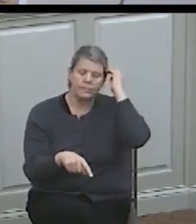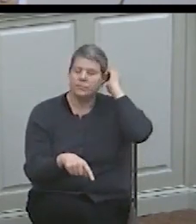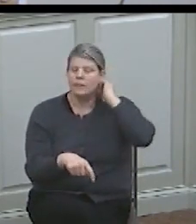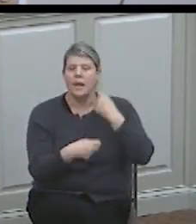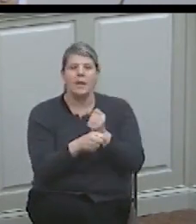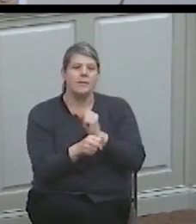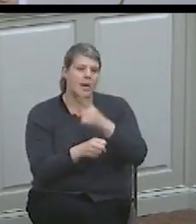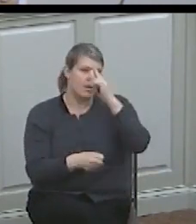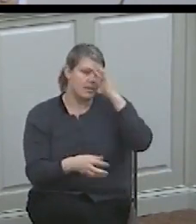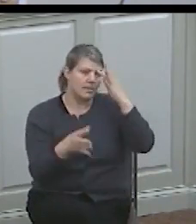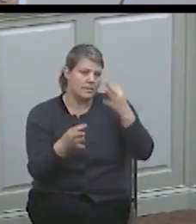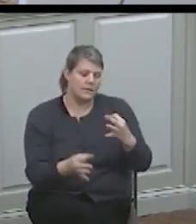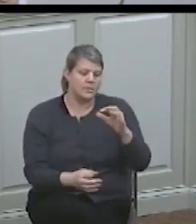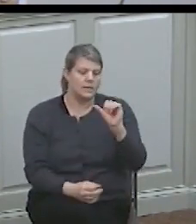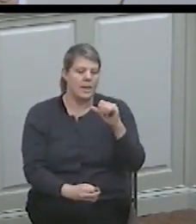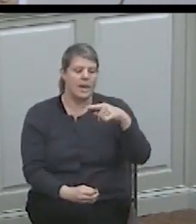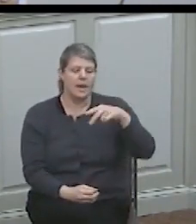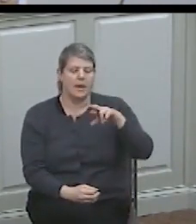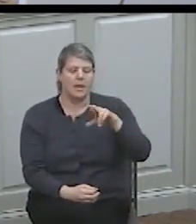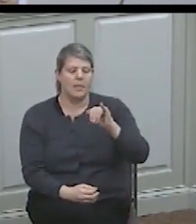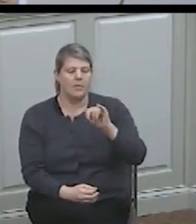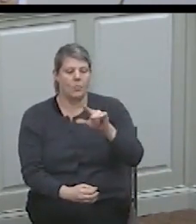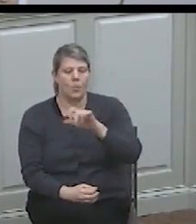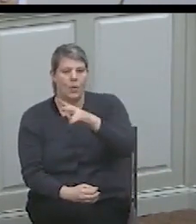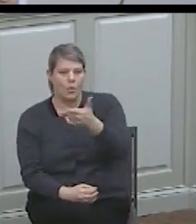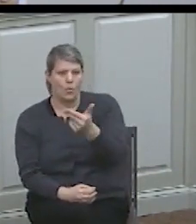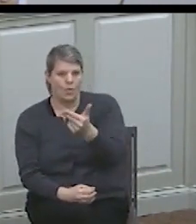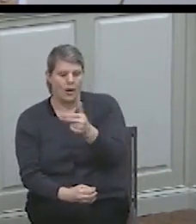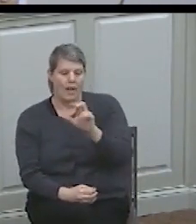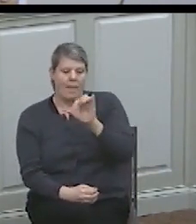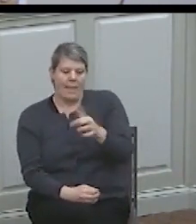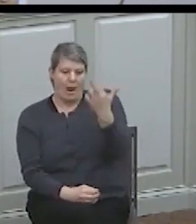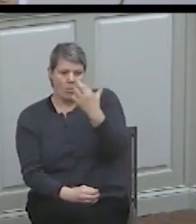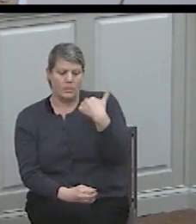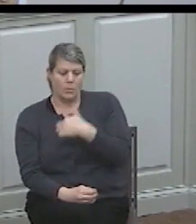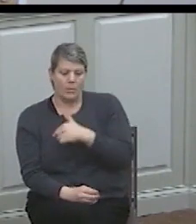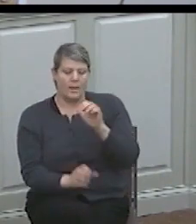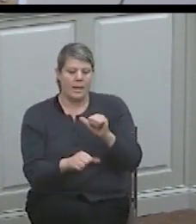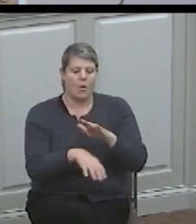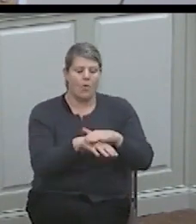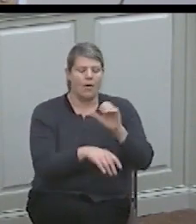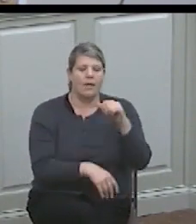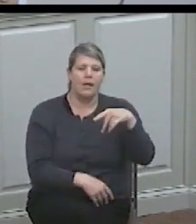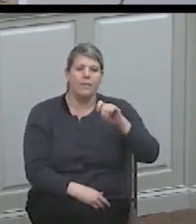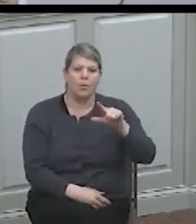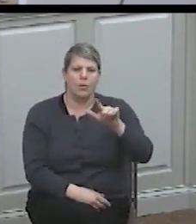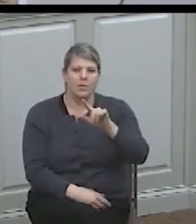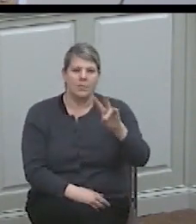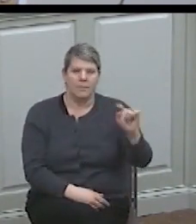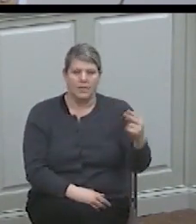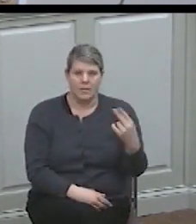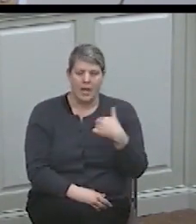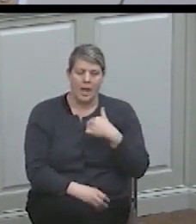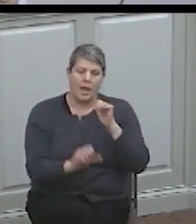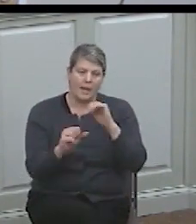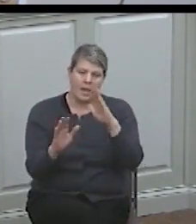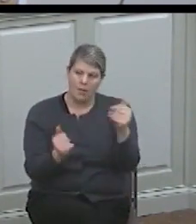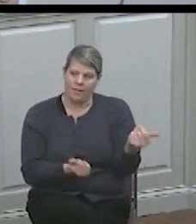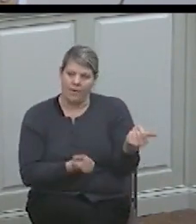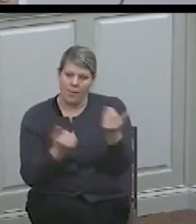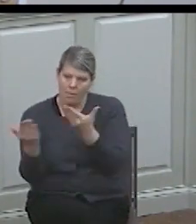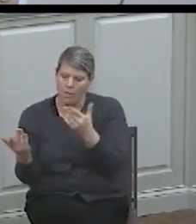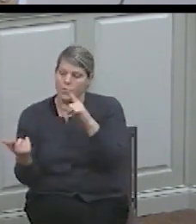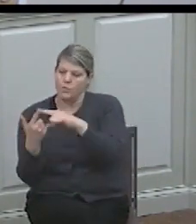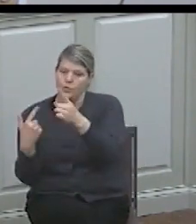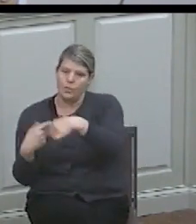13th, so that on April 27th, I will be able to present to the City Commission for their consideration in compliance with